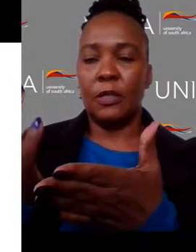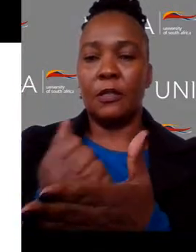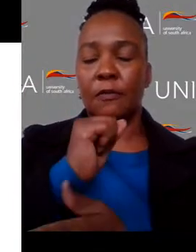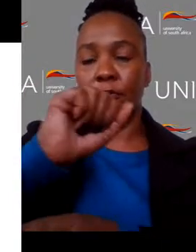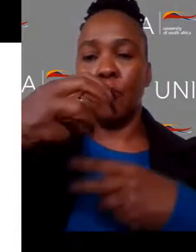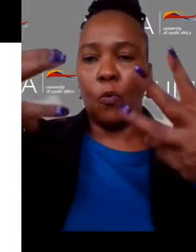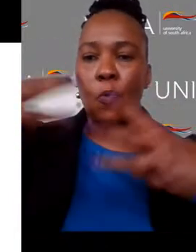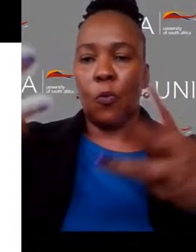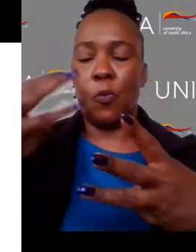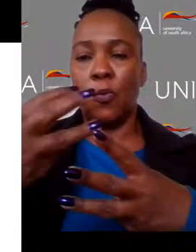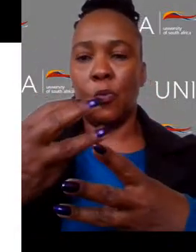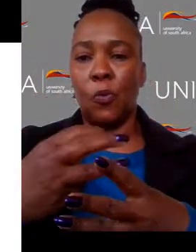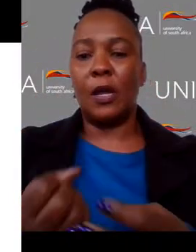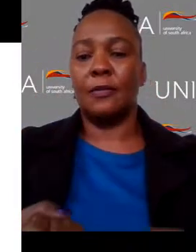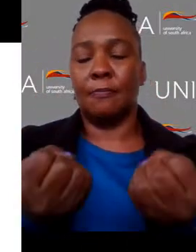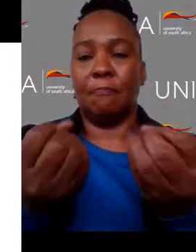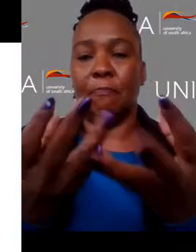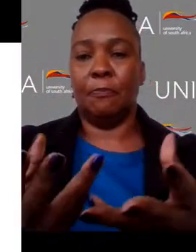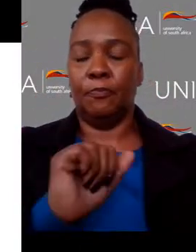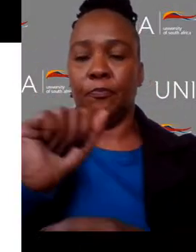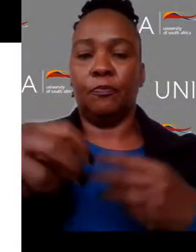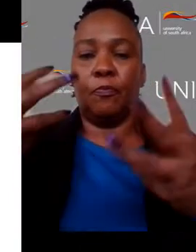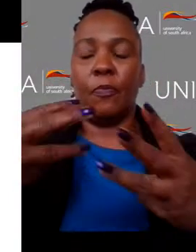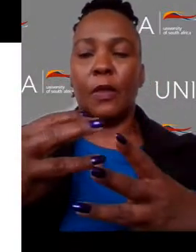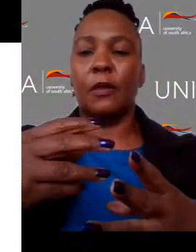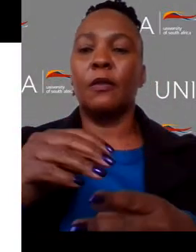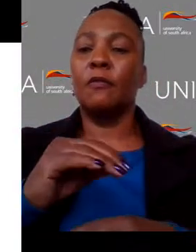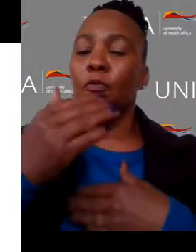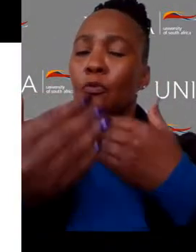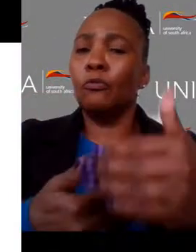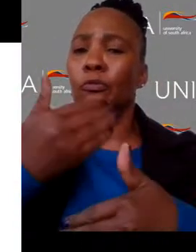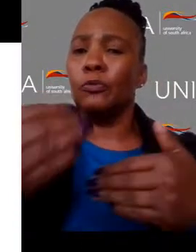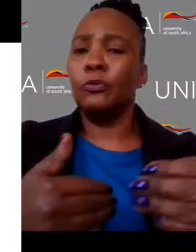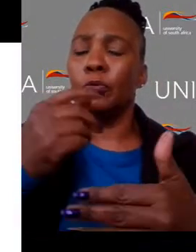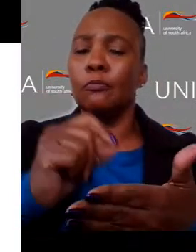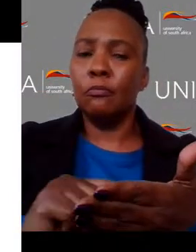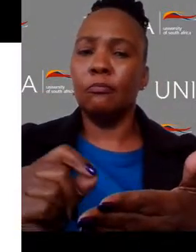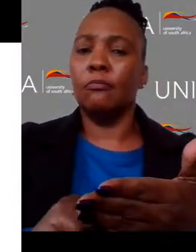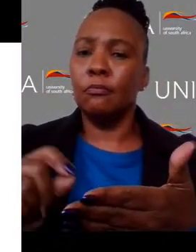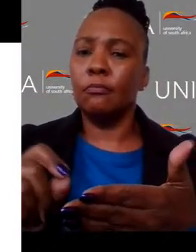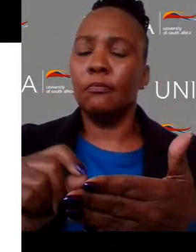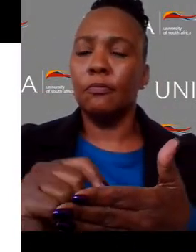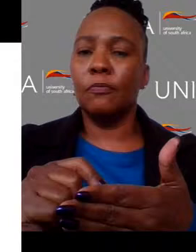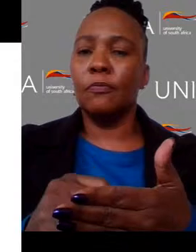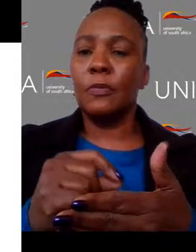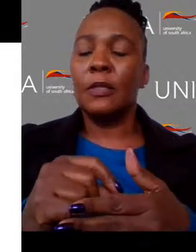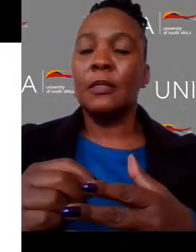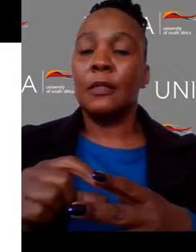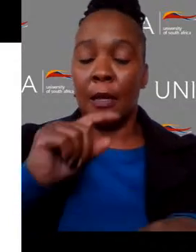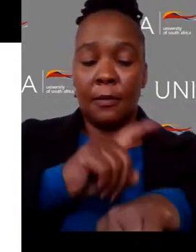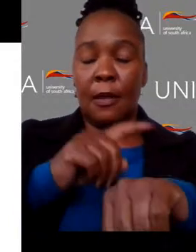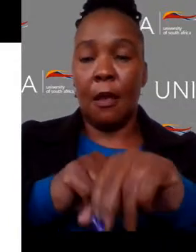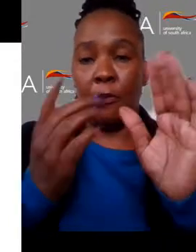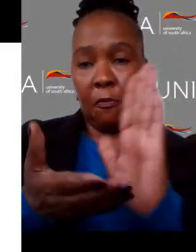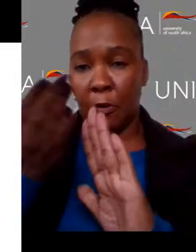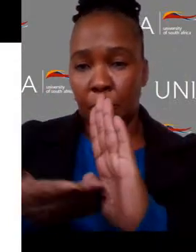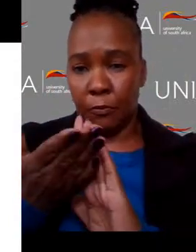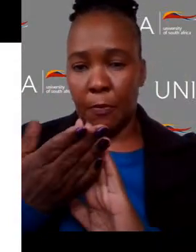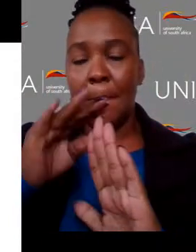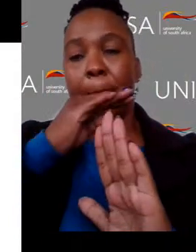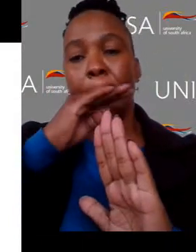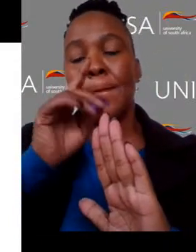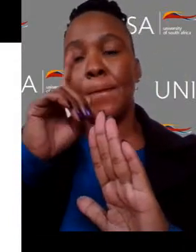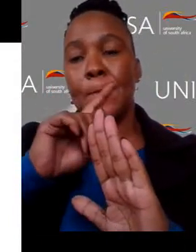it submitted. If you continue to write during this uploading time, then that is